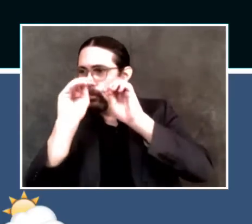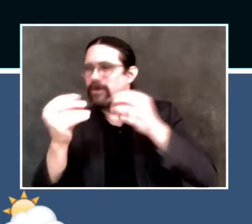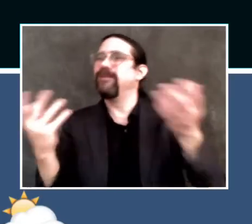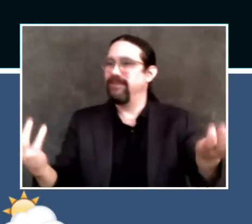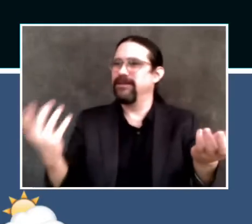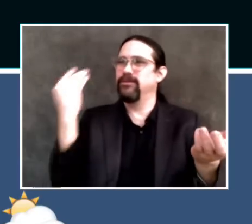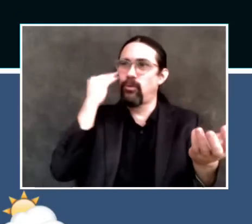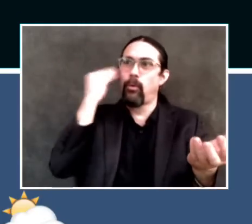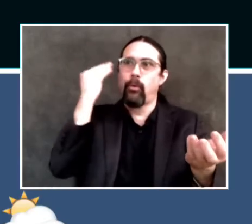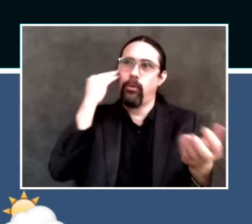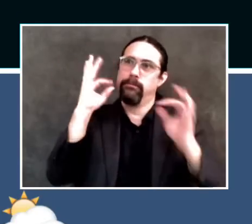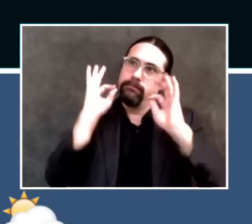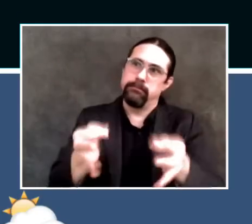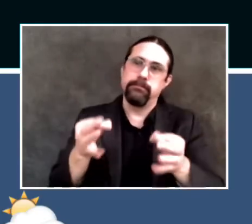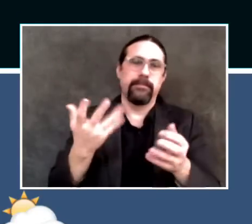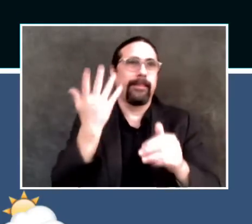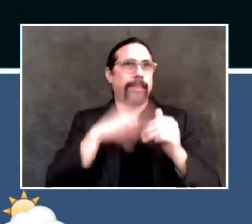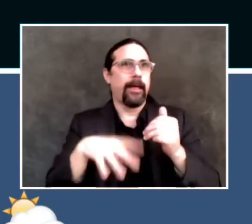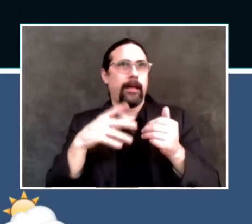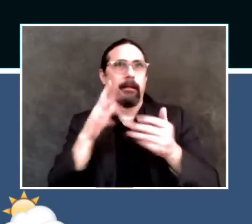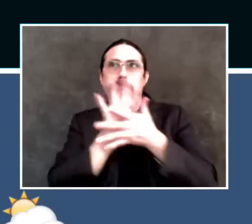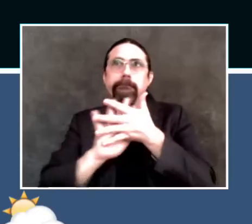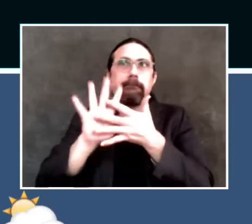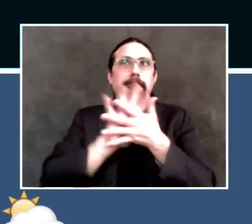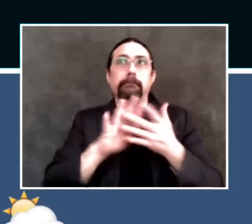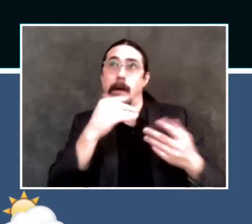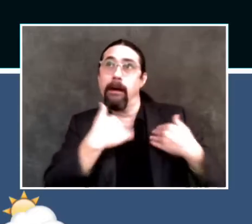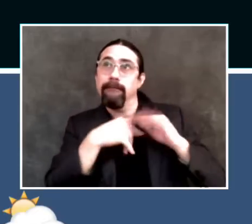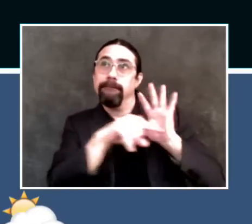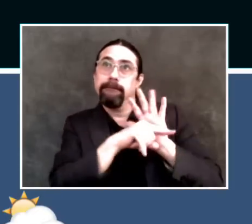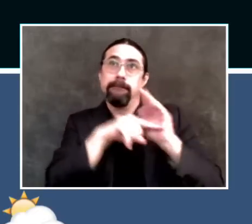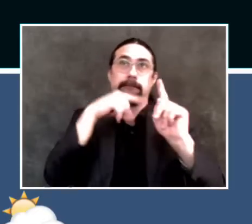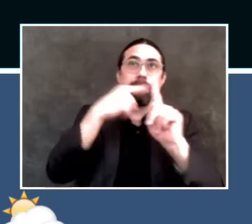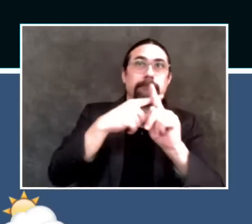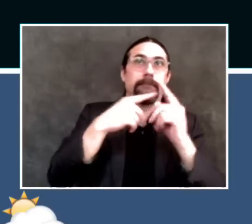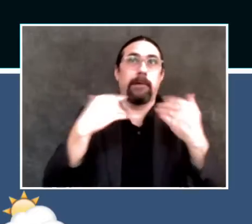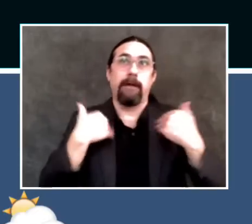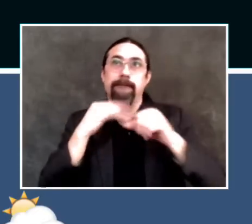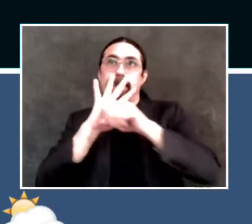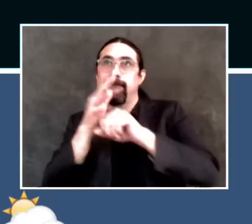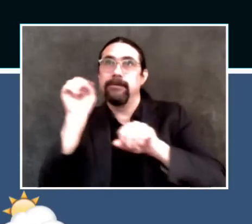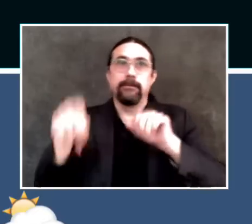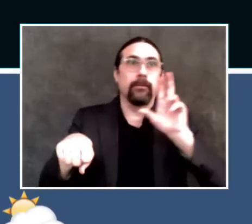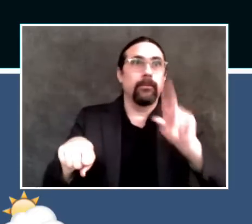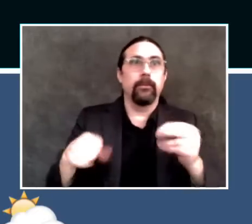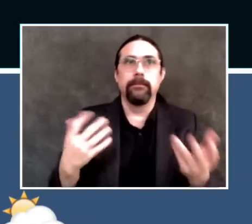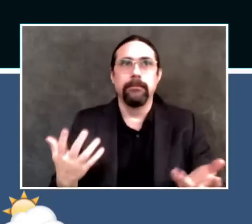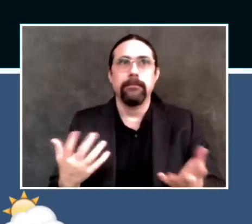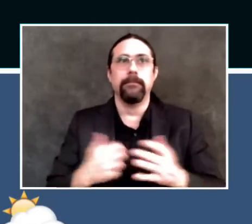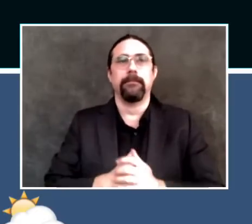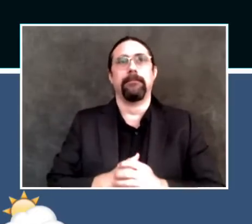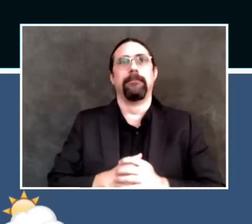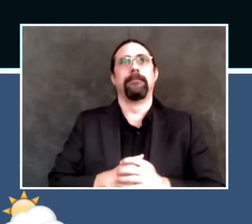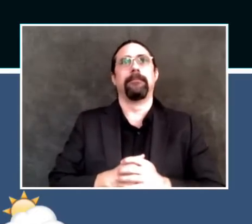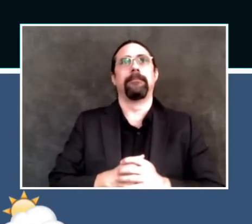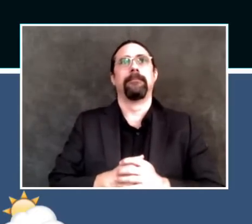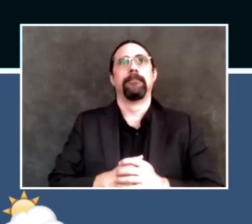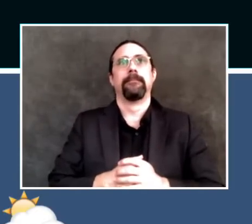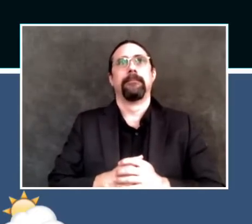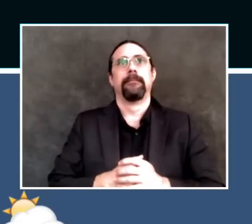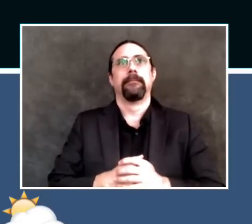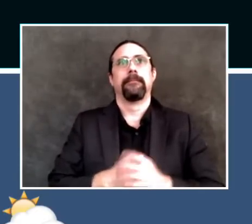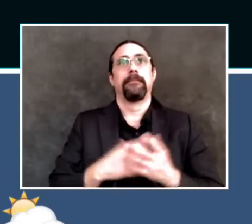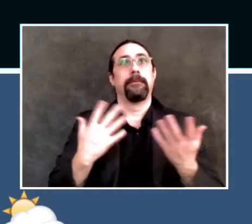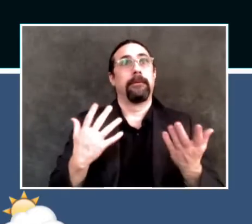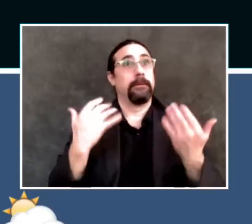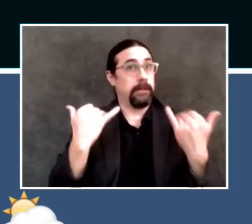that happens. It's not clear if there'll be enough technological advances or if somewhere on the international market we can get the right kind of tests.